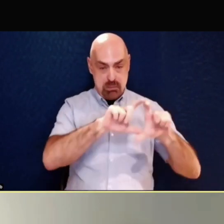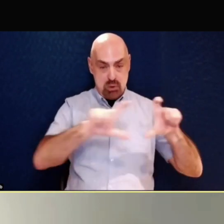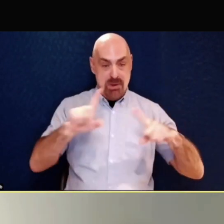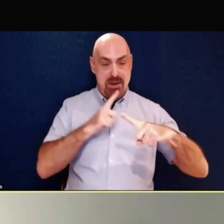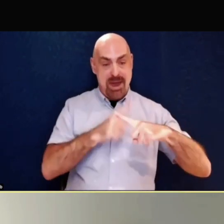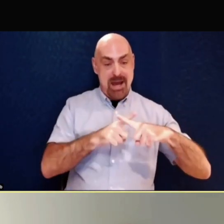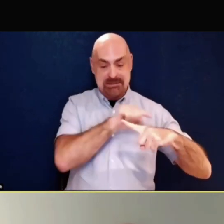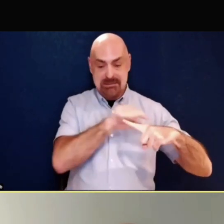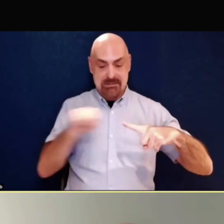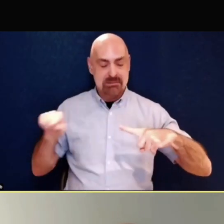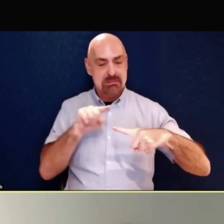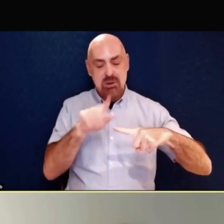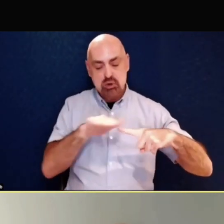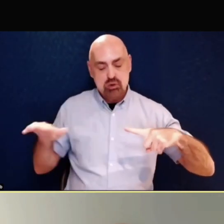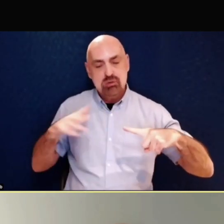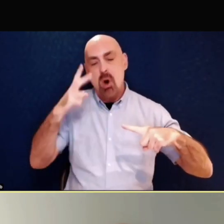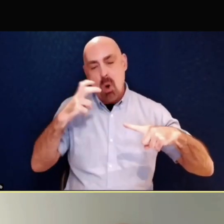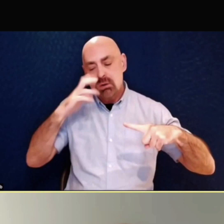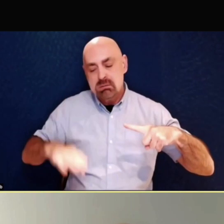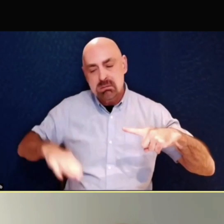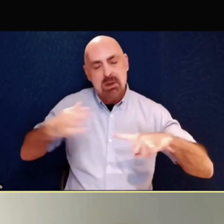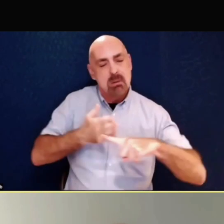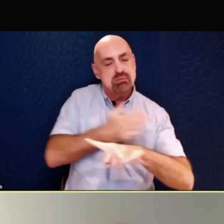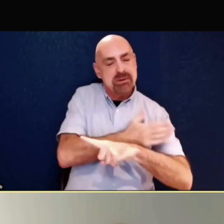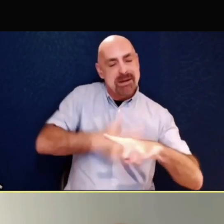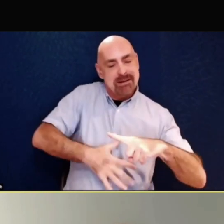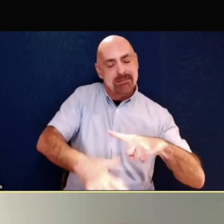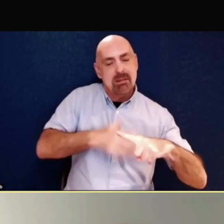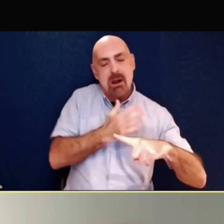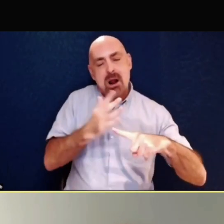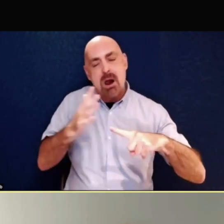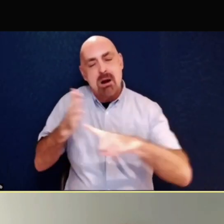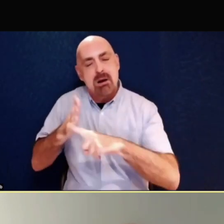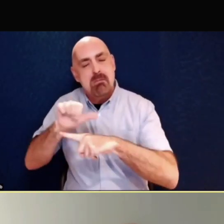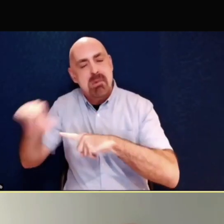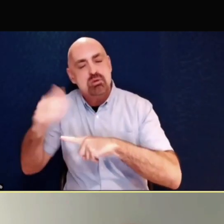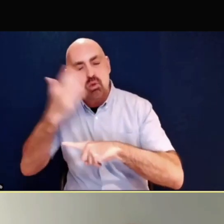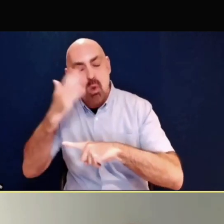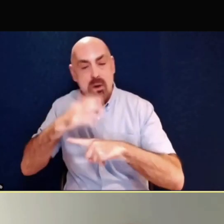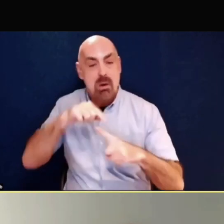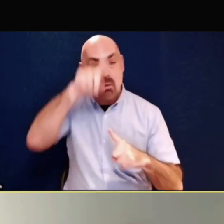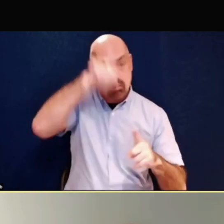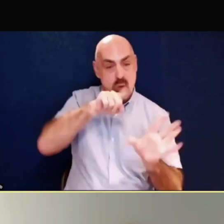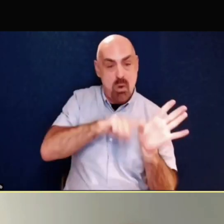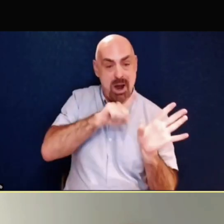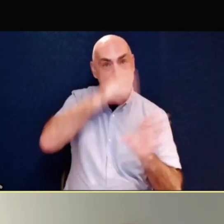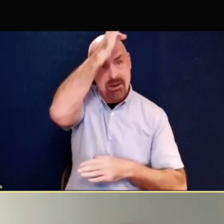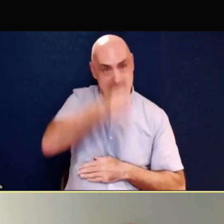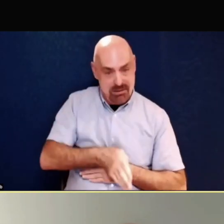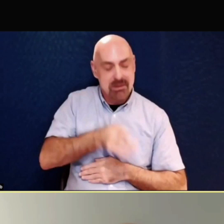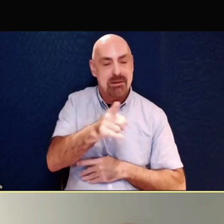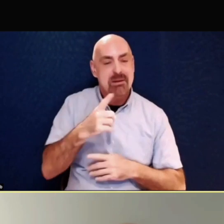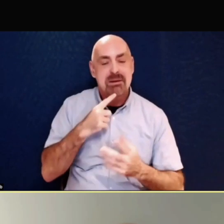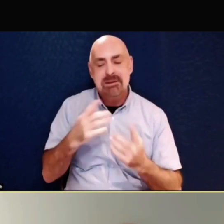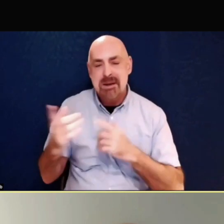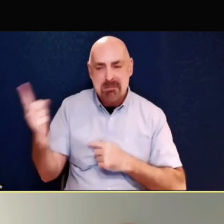on the bottom, children getting older from the prenatal period through to post-school. And on the y-axis going up the side, the rate of return